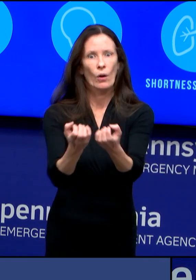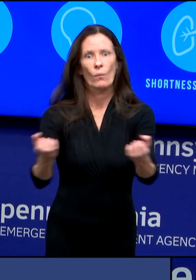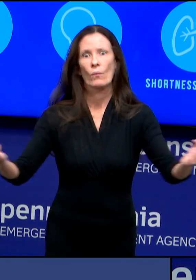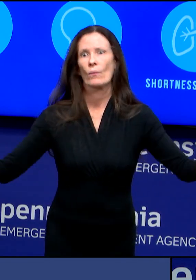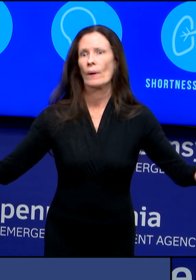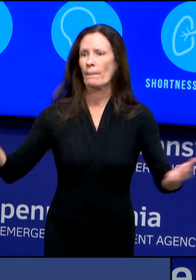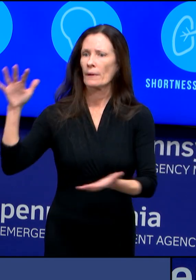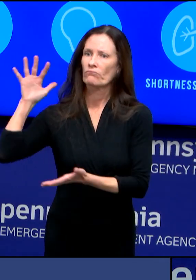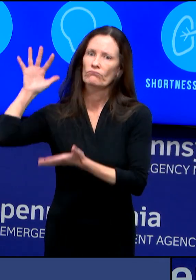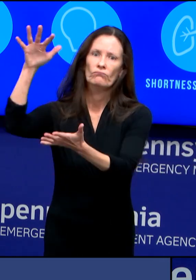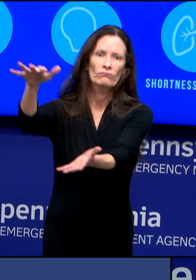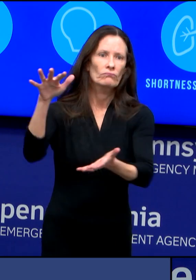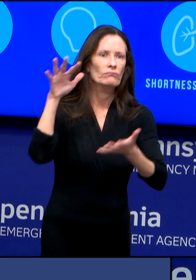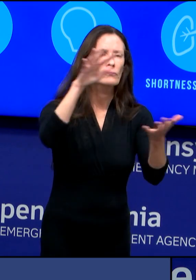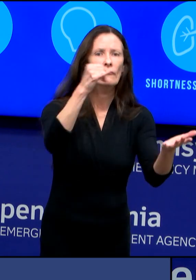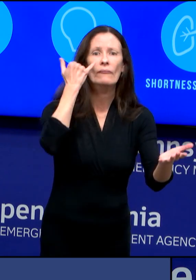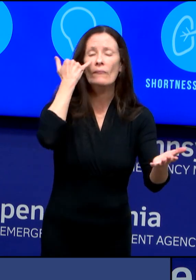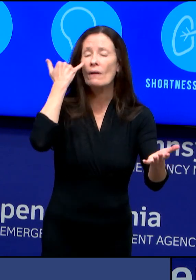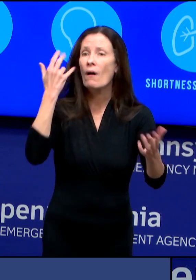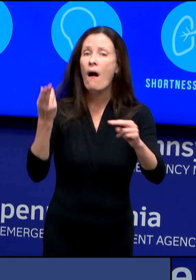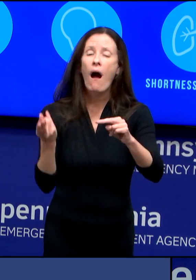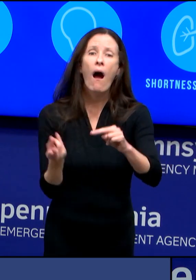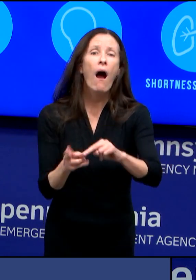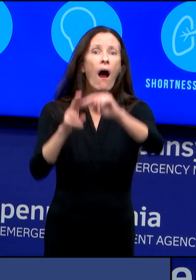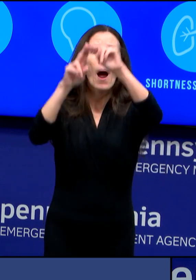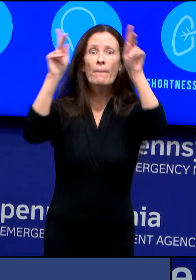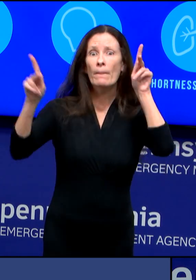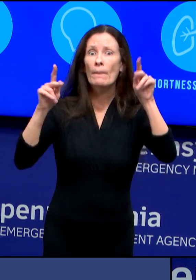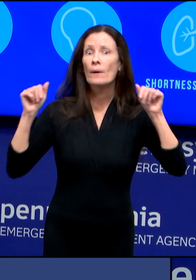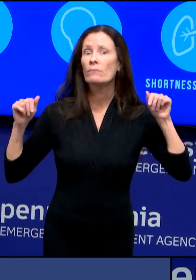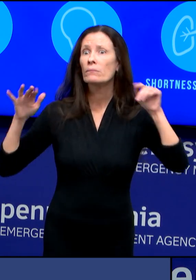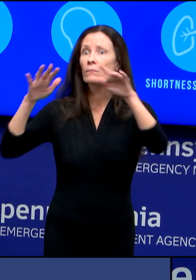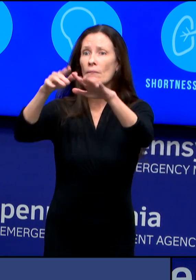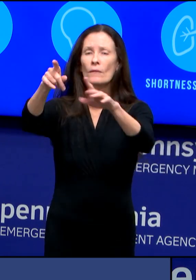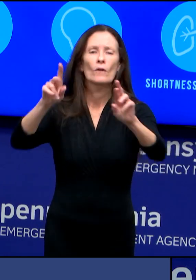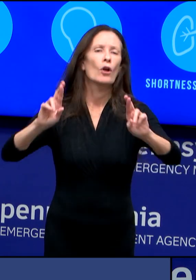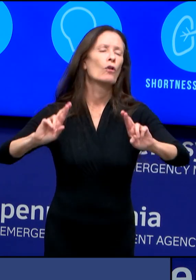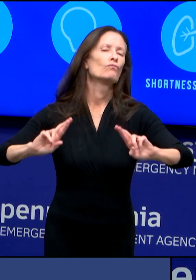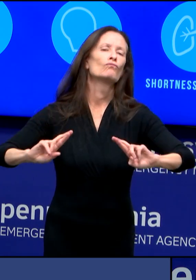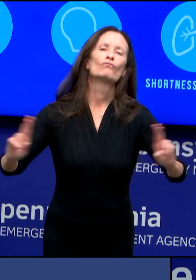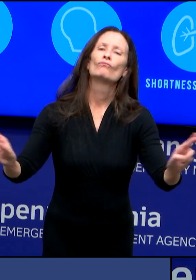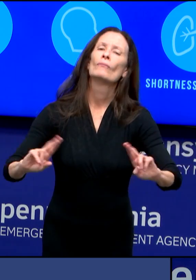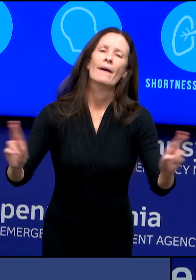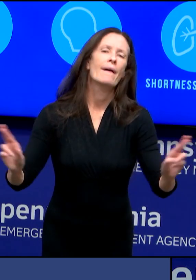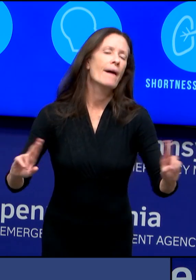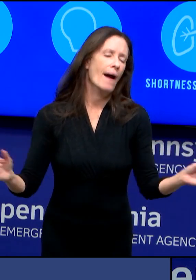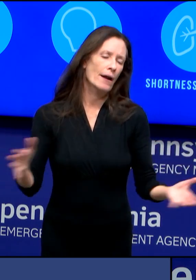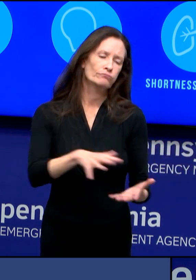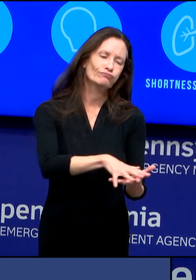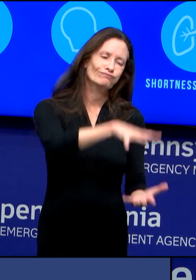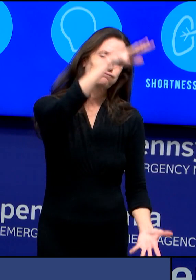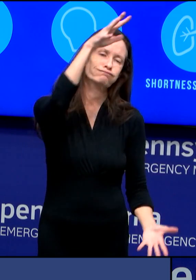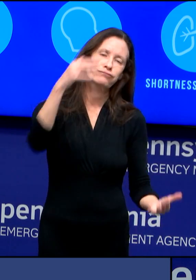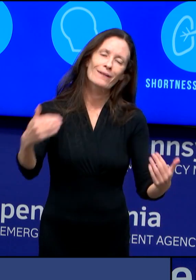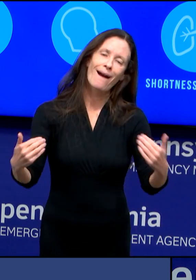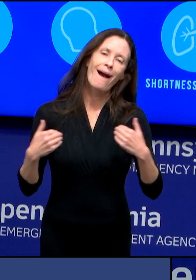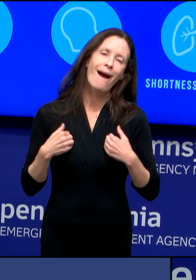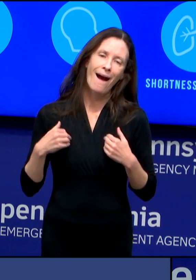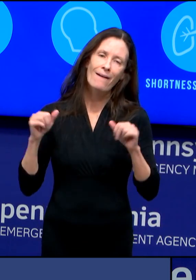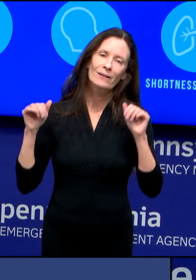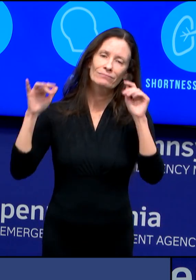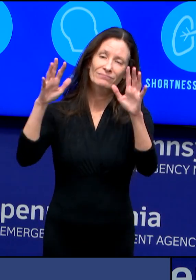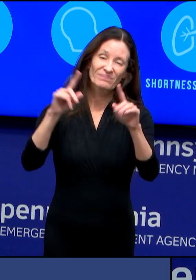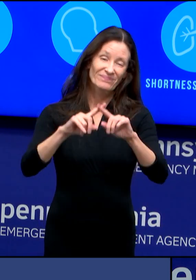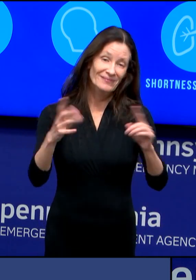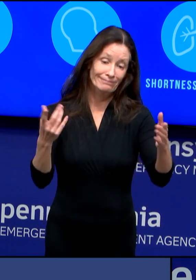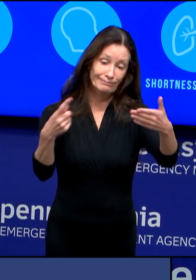need to deal with that potential surge of patients that could happen over the next number of weeks. We want to make sure that